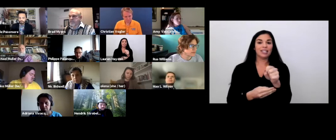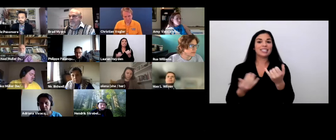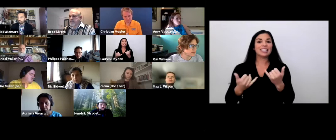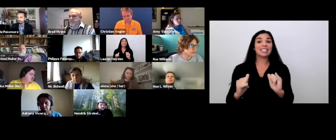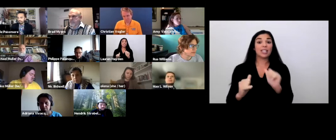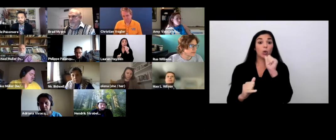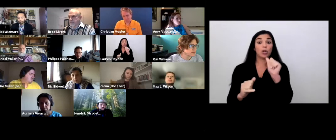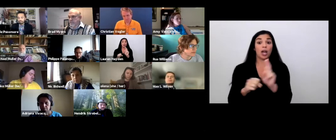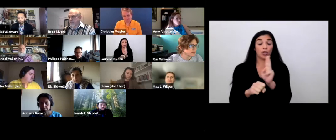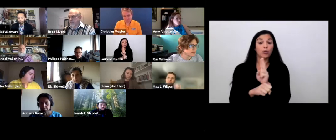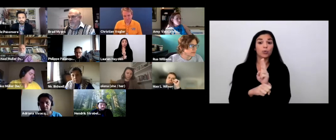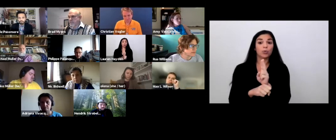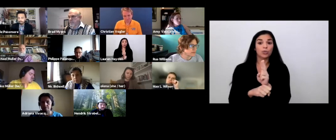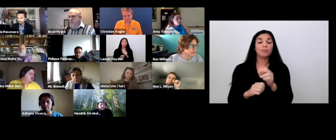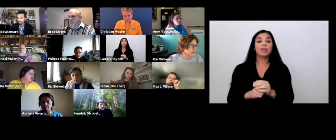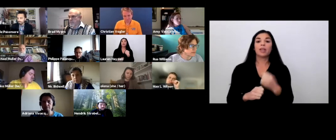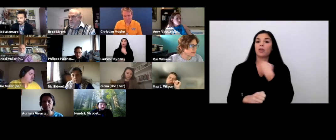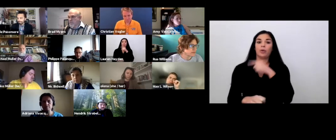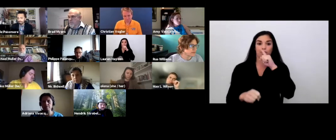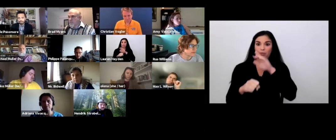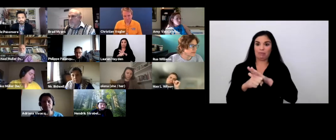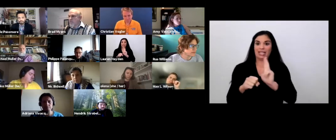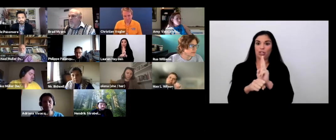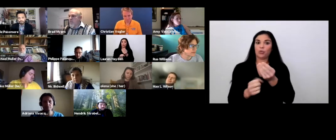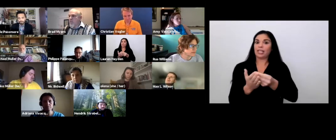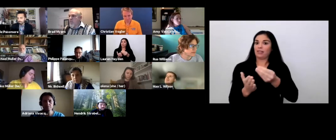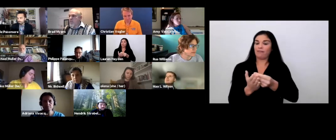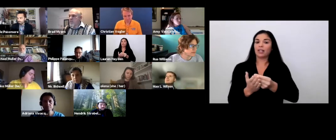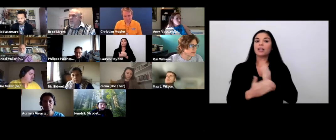unused. And we are committed to using those funds for,